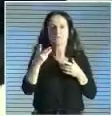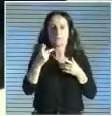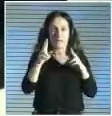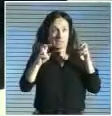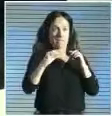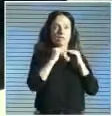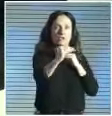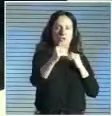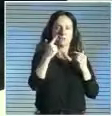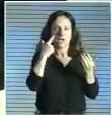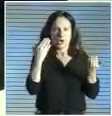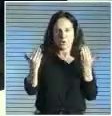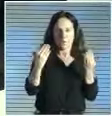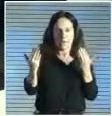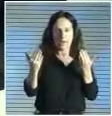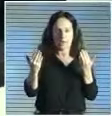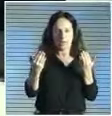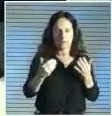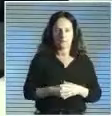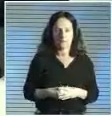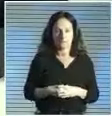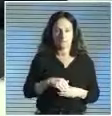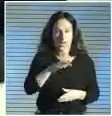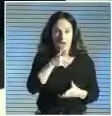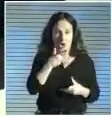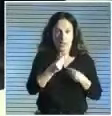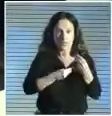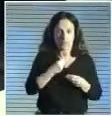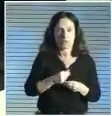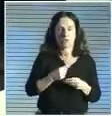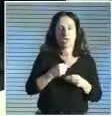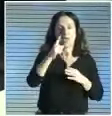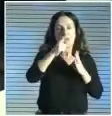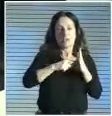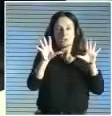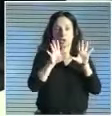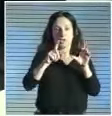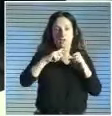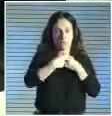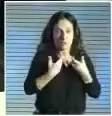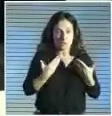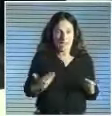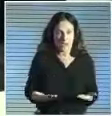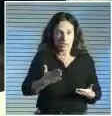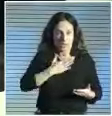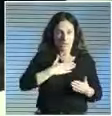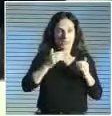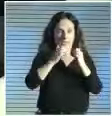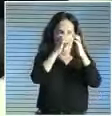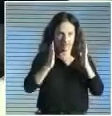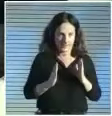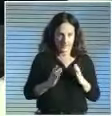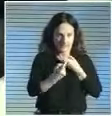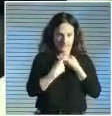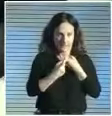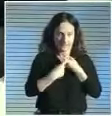that out of the 110 members that we have today in Green and Human, only 40% are big